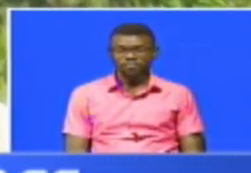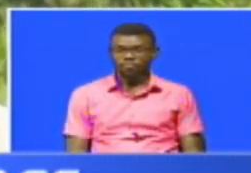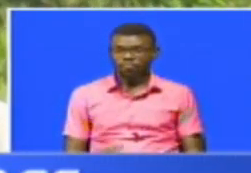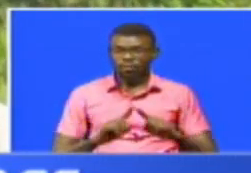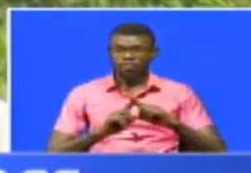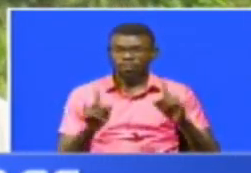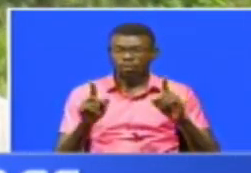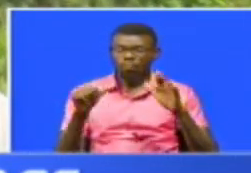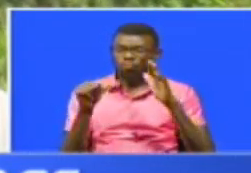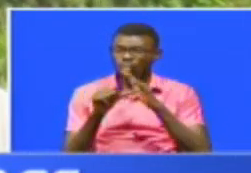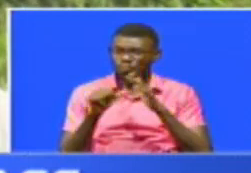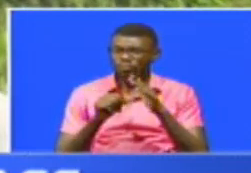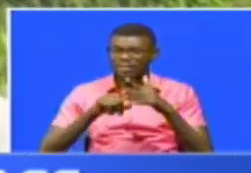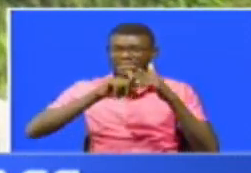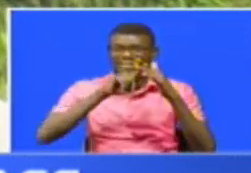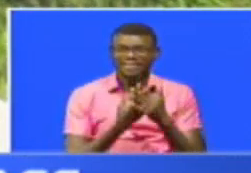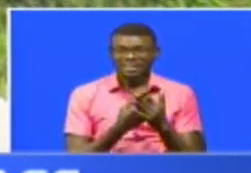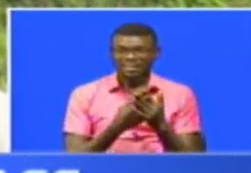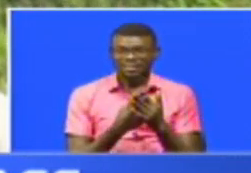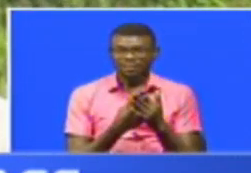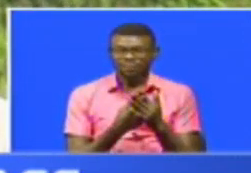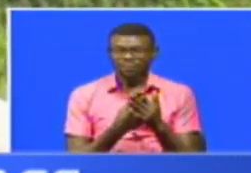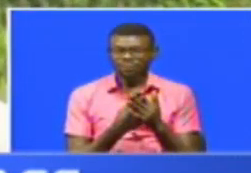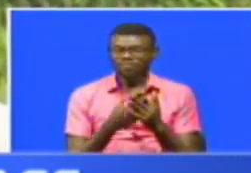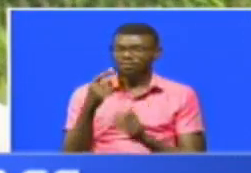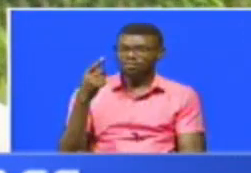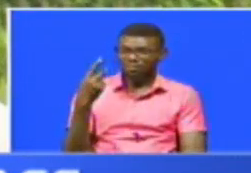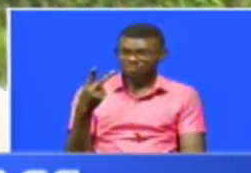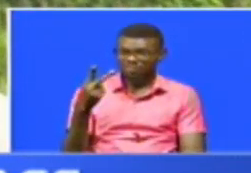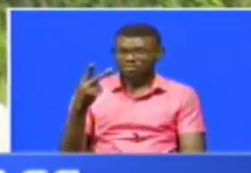Sasa shida ikaanzia kuanzia mwaka